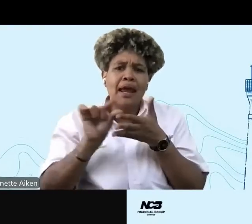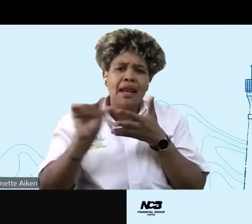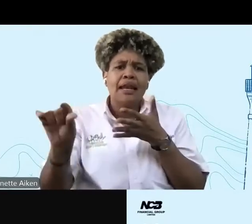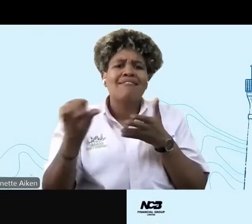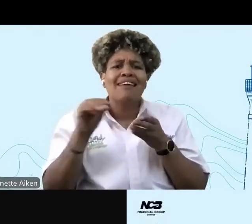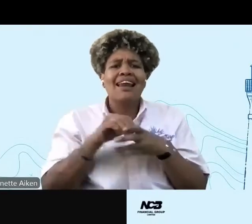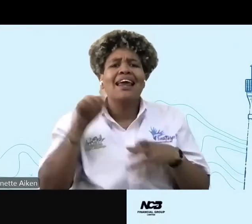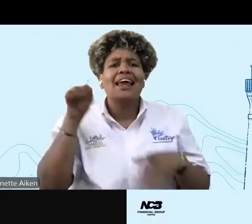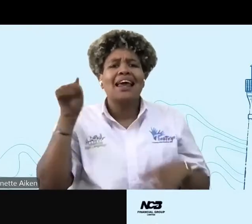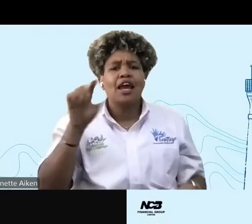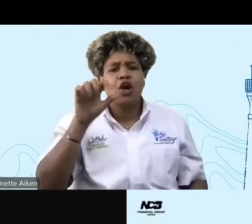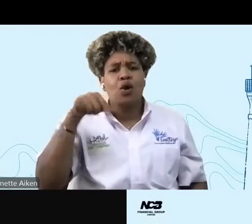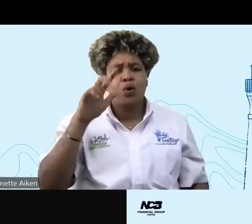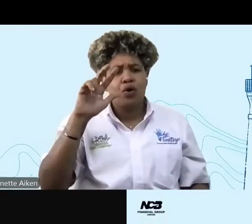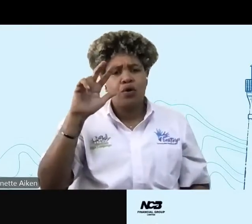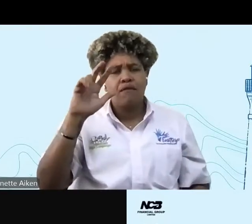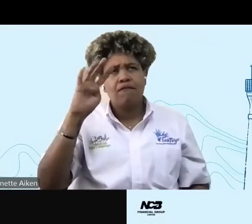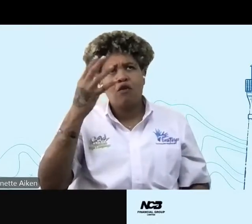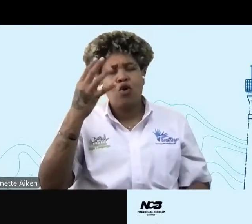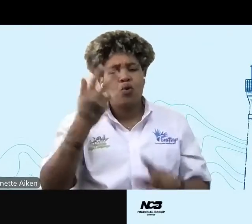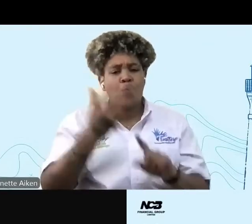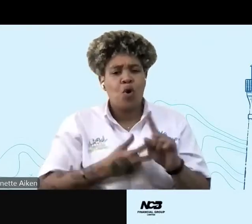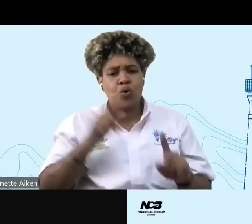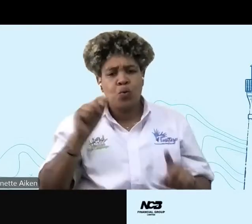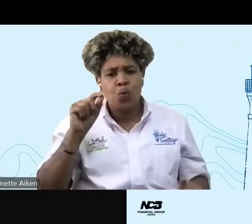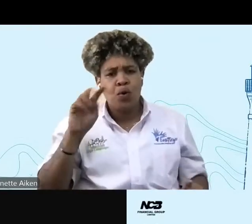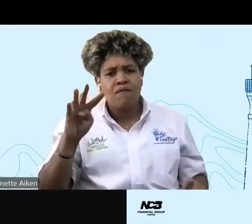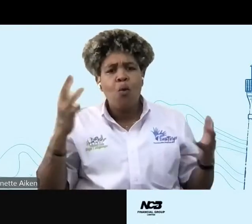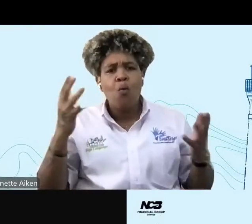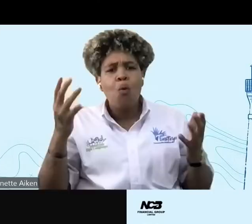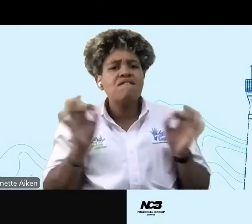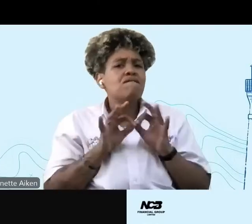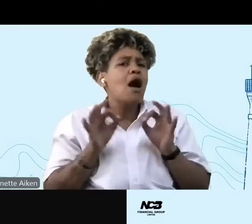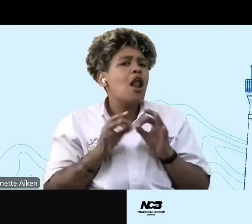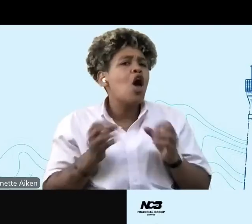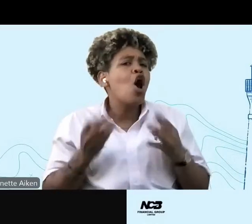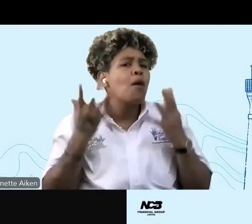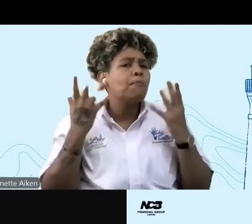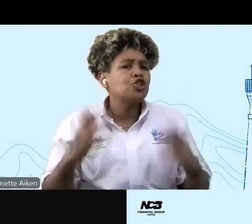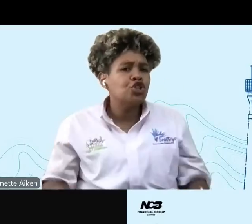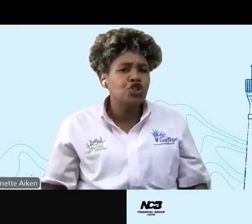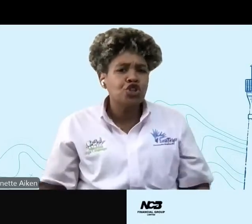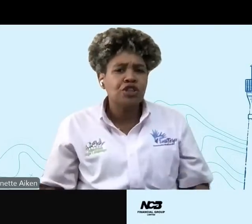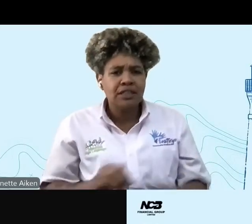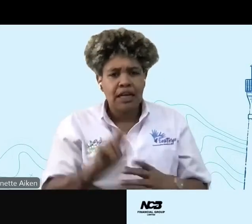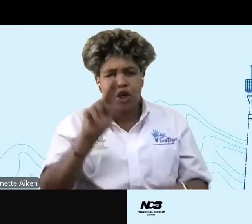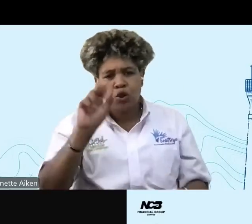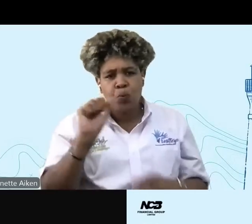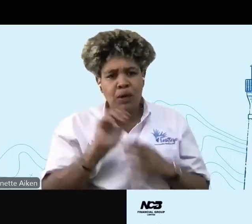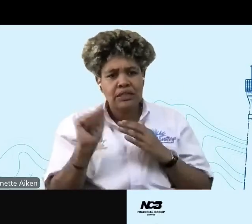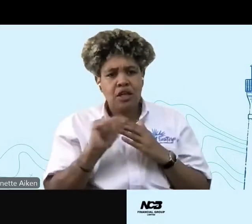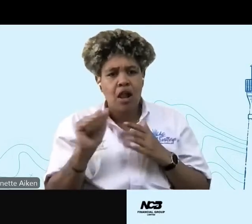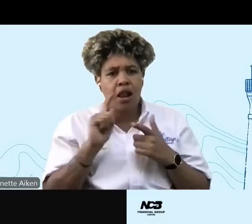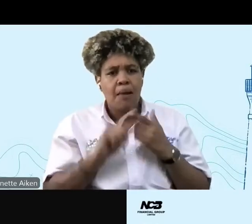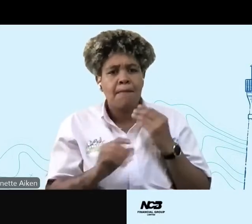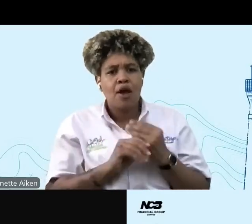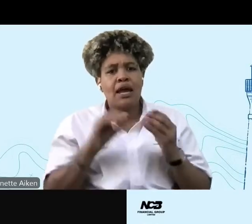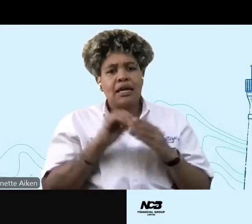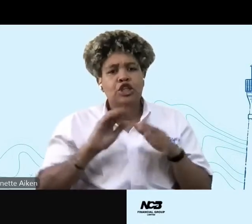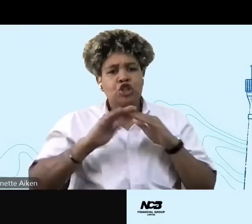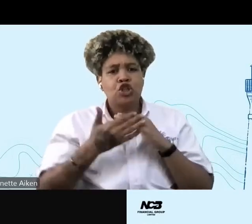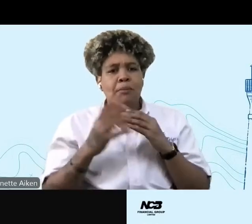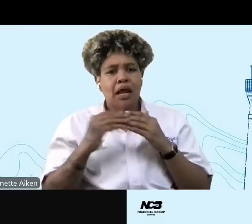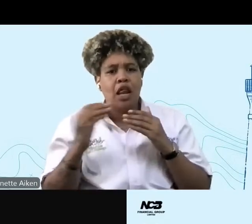in Q4 2024. What was the value of that dividend in US dollars and in